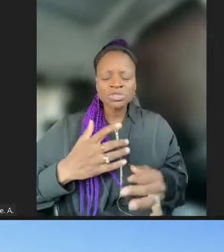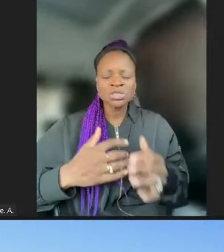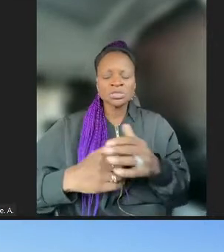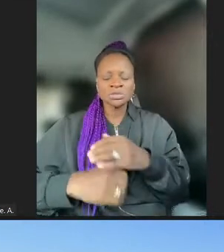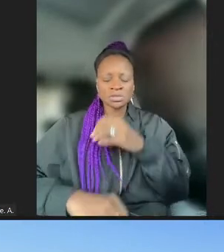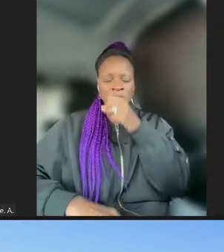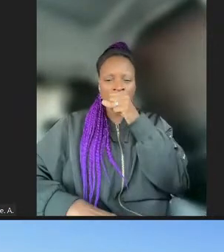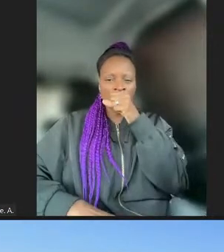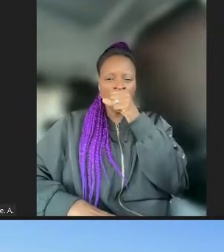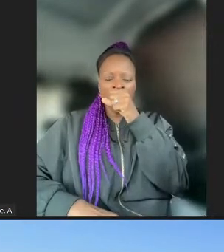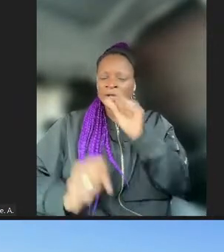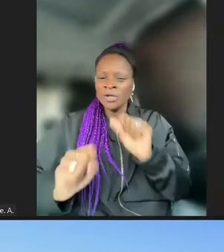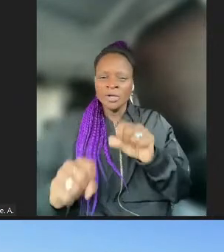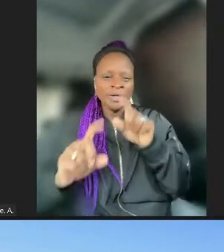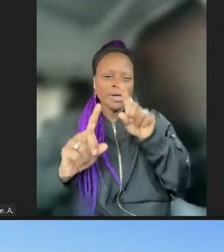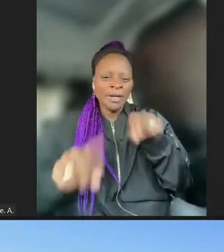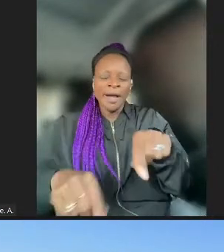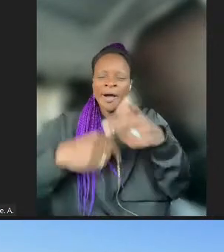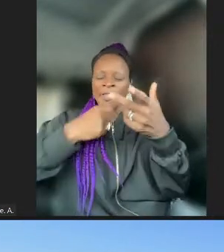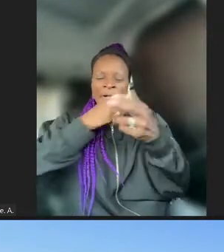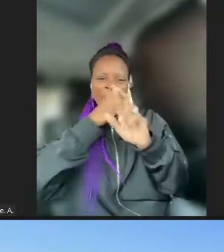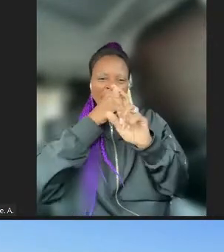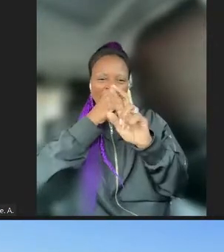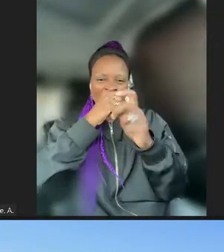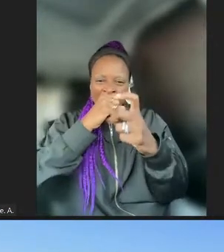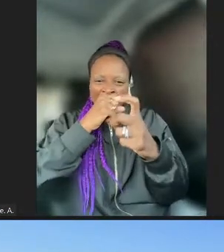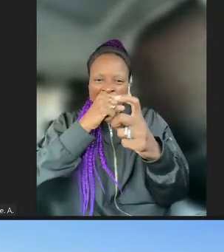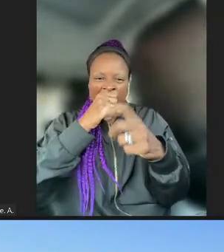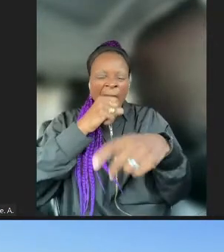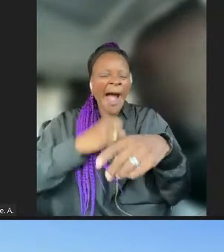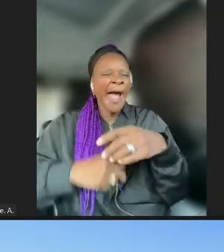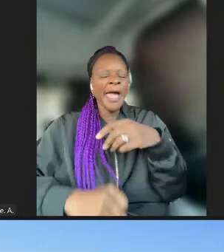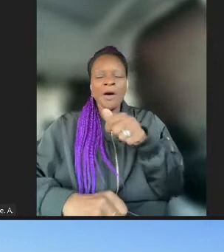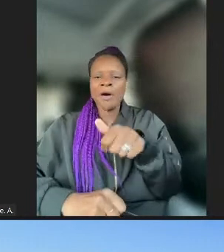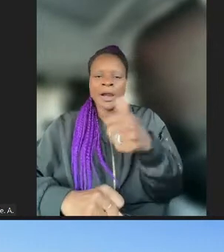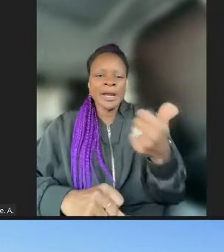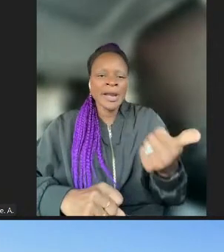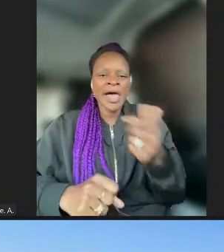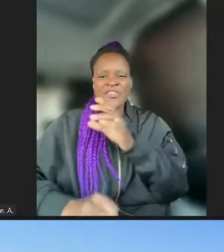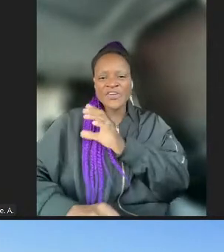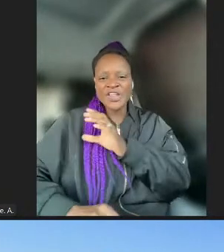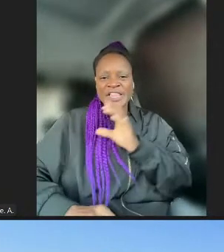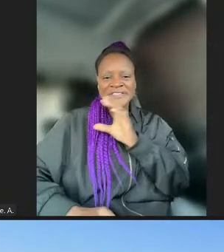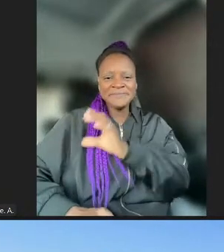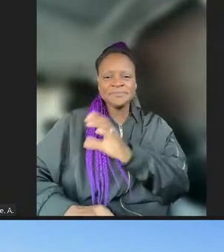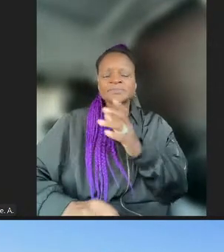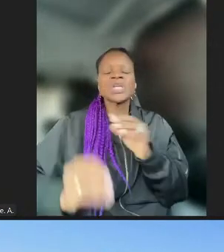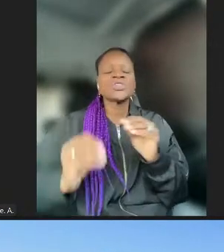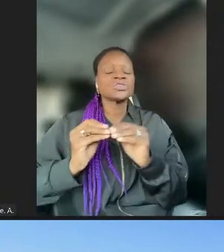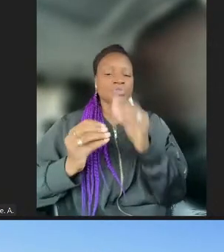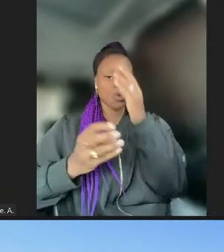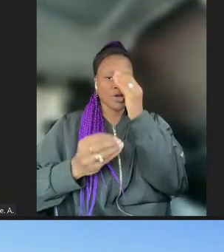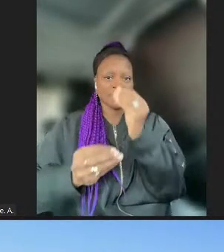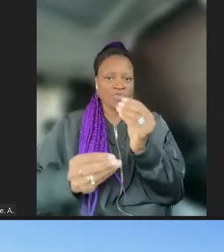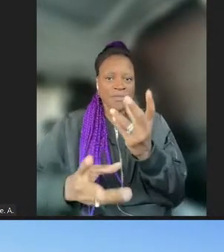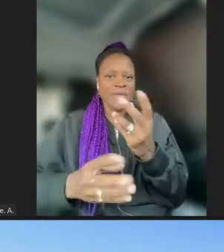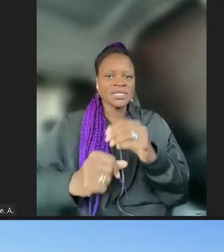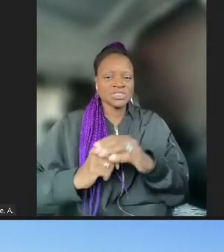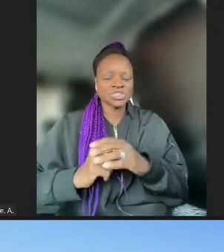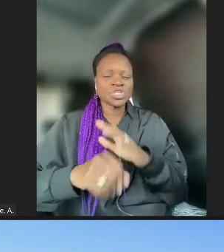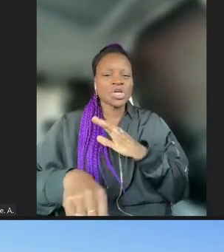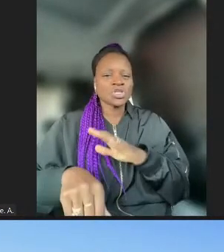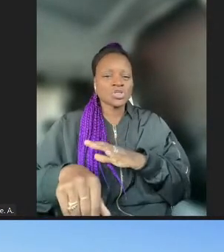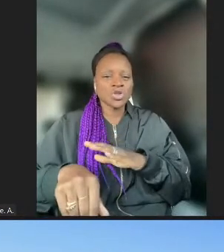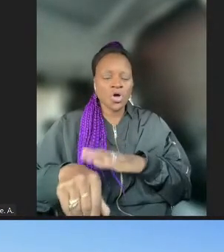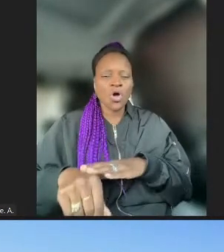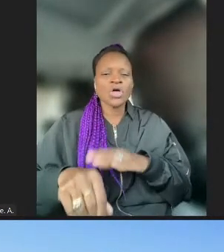through pharmacies, through healthcare providers, and through some of our other clinics. So there's more information about that on socoemergency.org